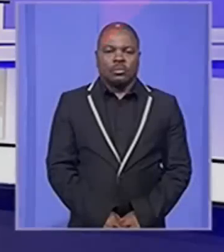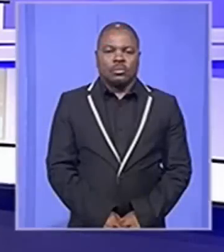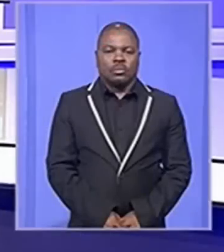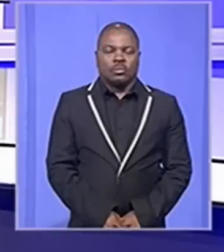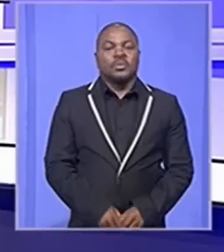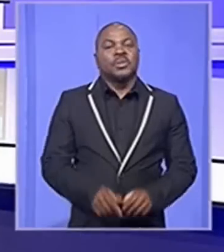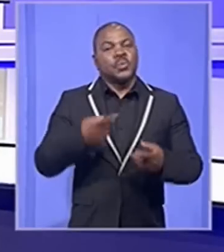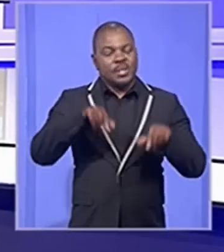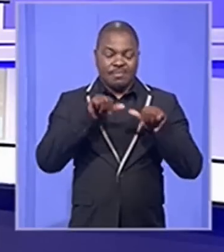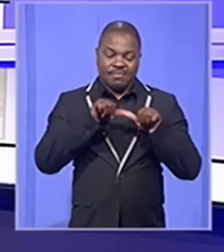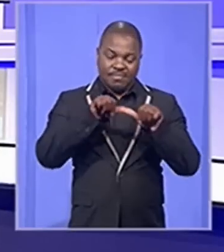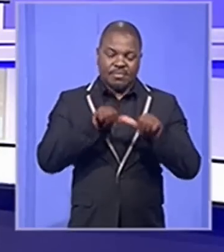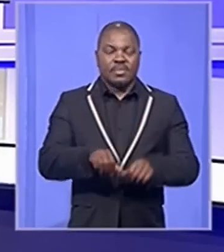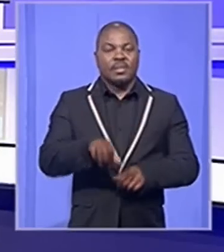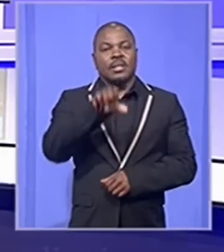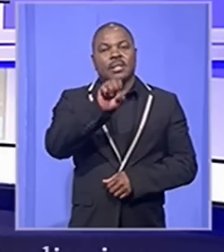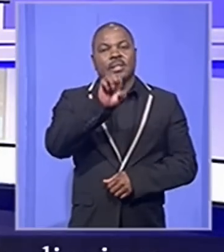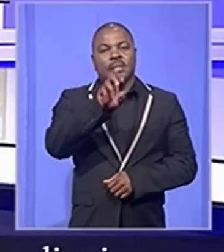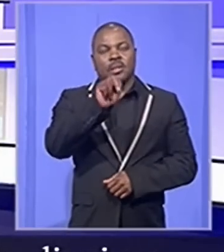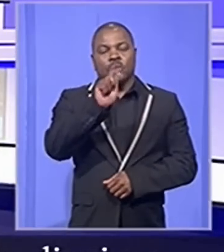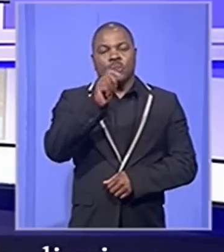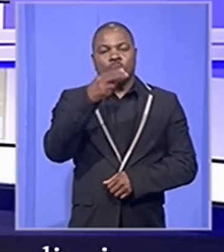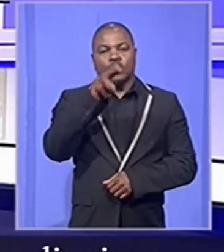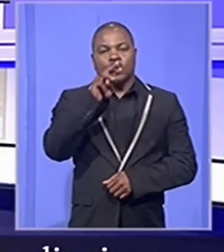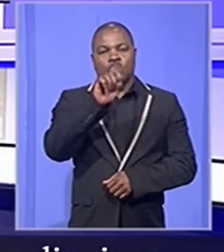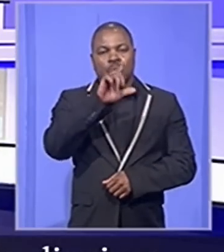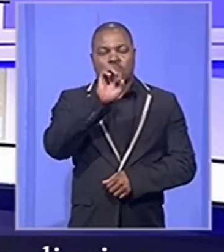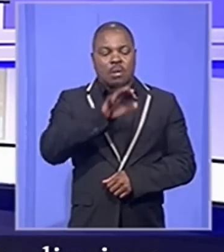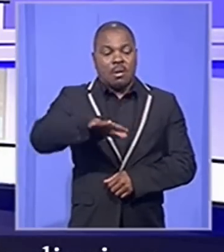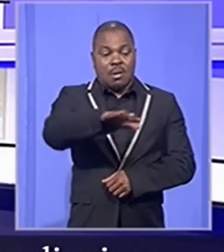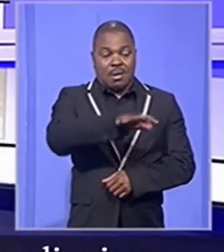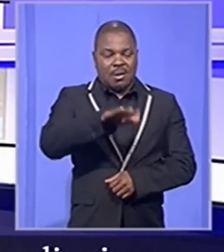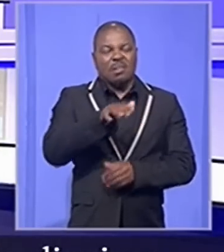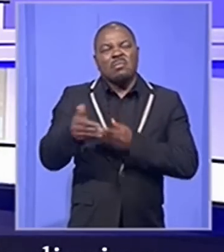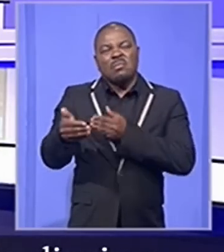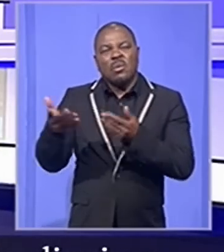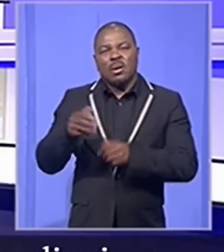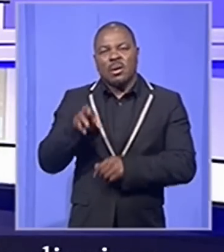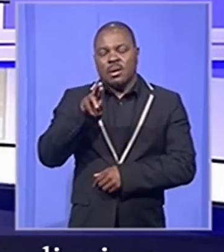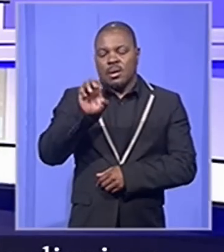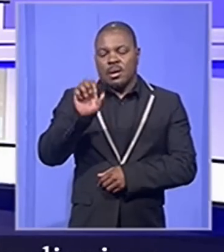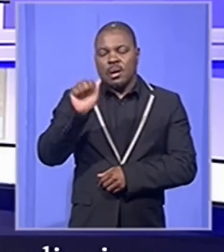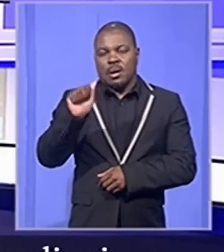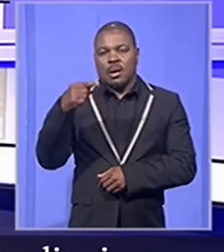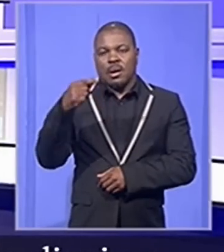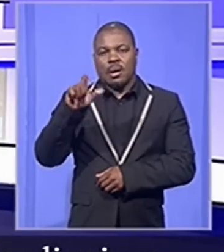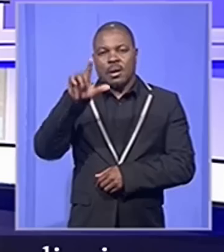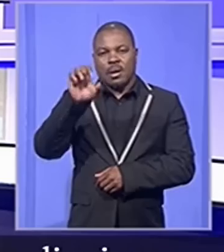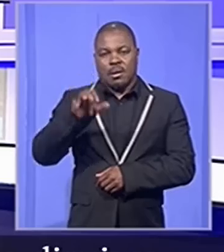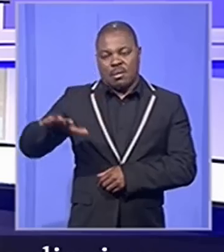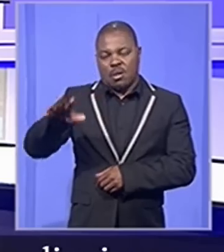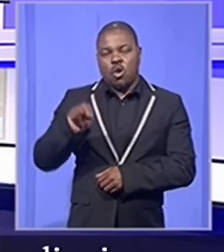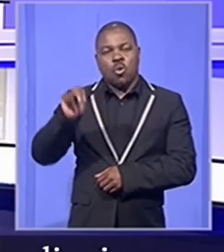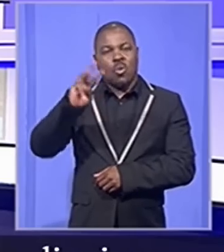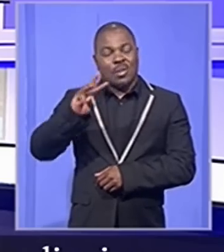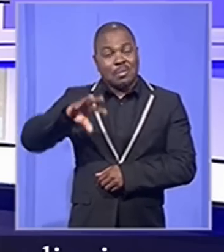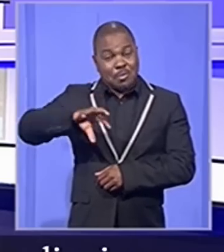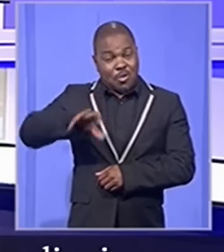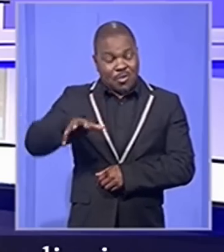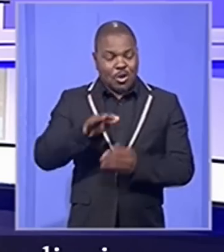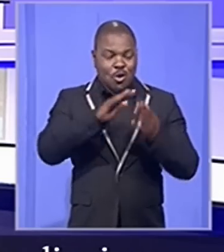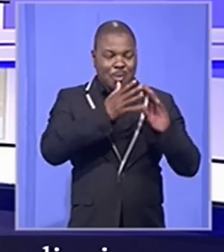Fa re tswela pele baagi ba kgaolo ya Senthumule ya motsetoropo wa Reagile ka fa ntle ga Koster kwa province ya Northwest